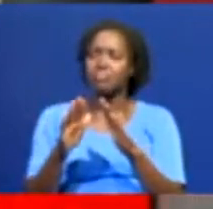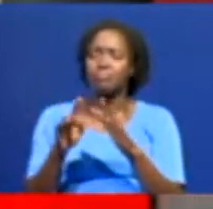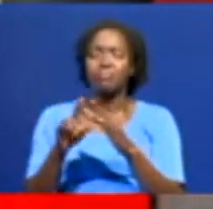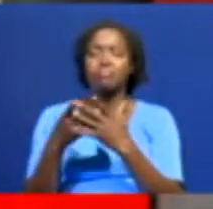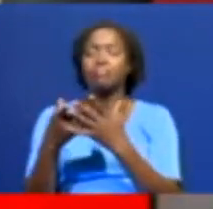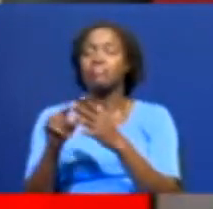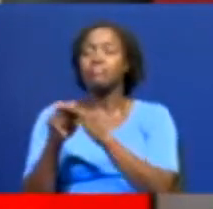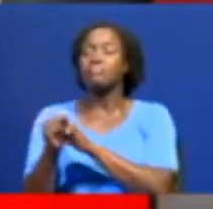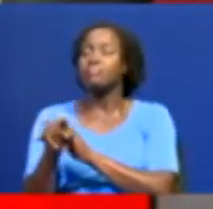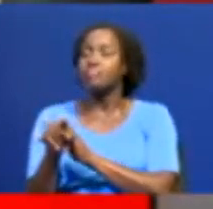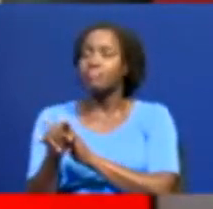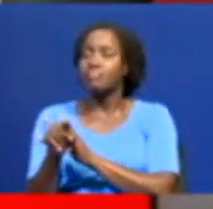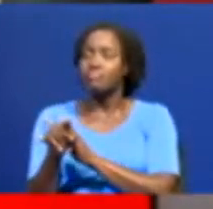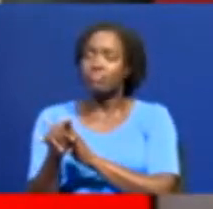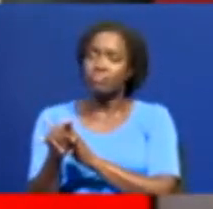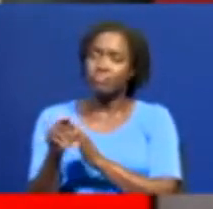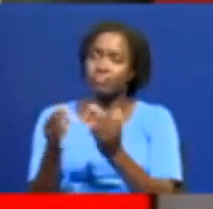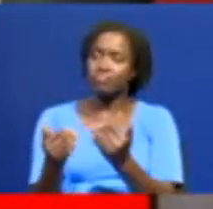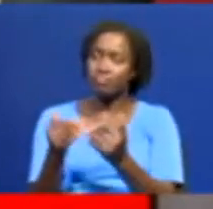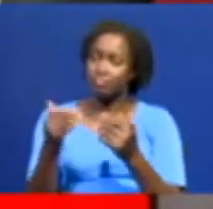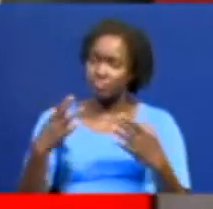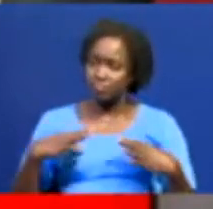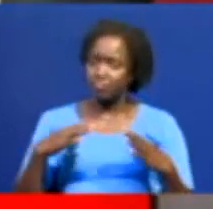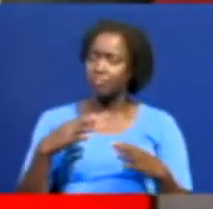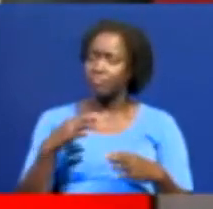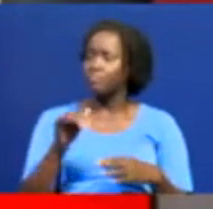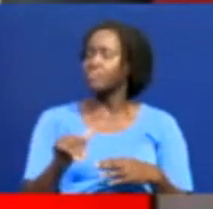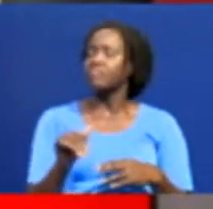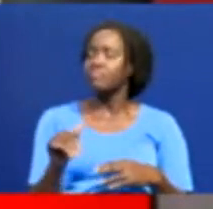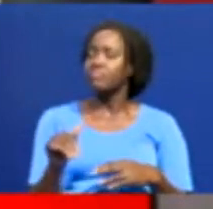the units. Now, the people that we are